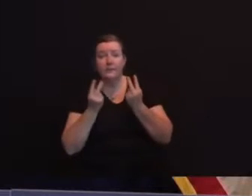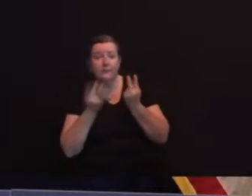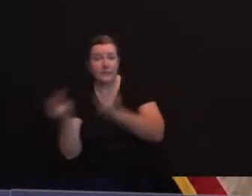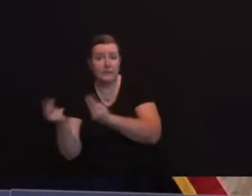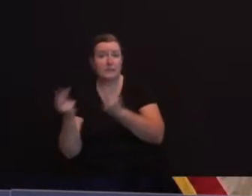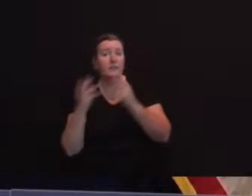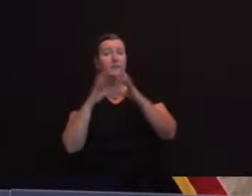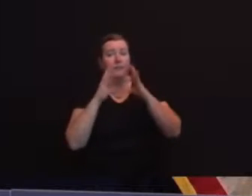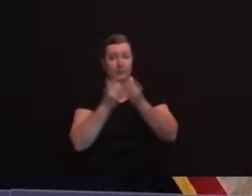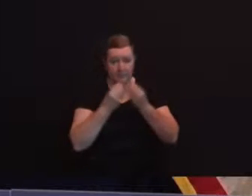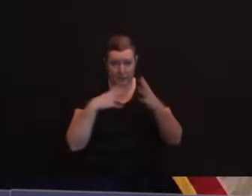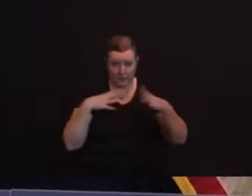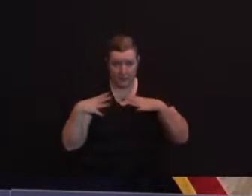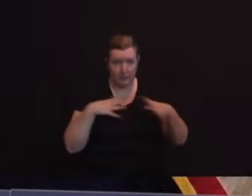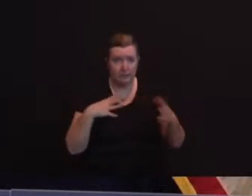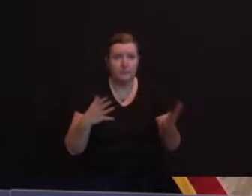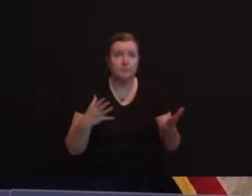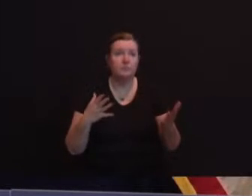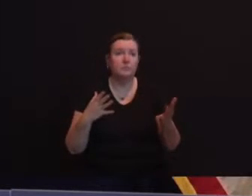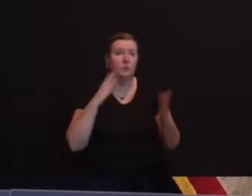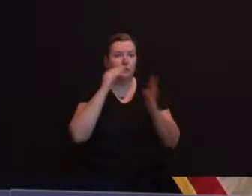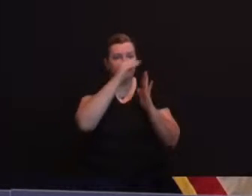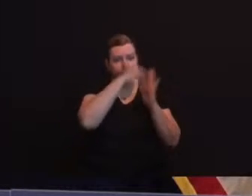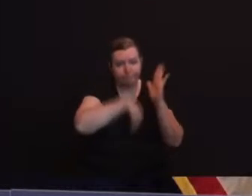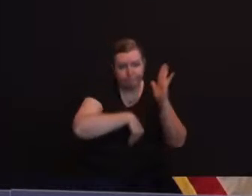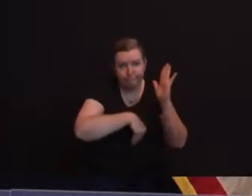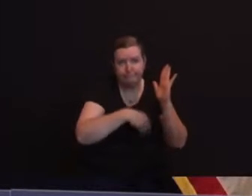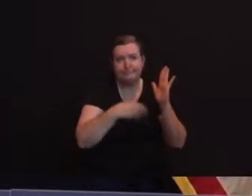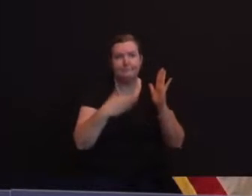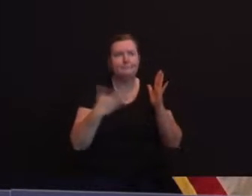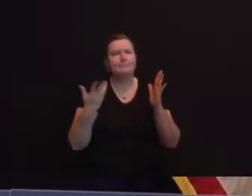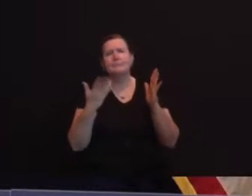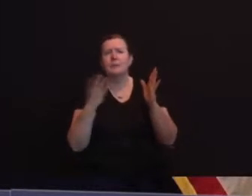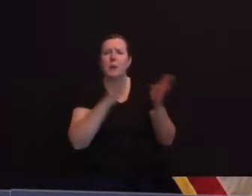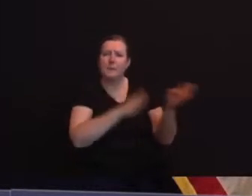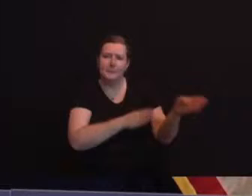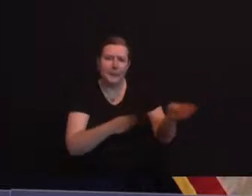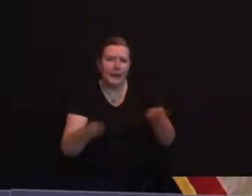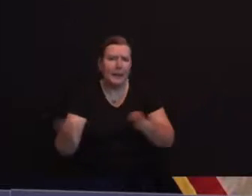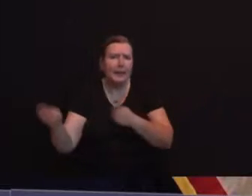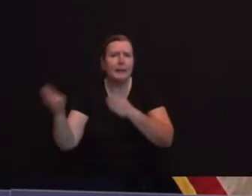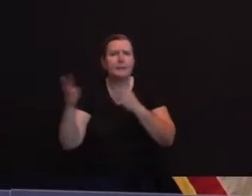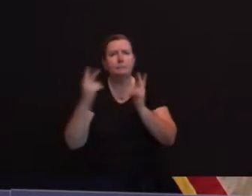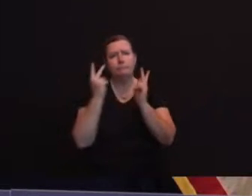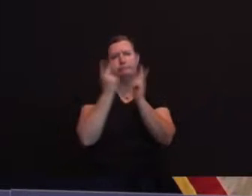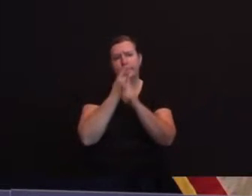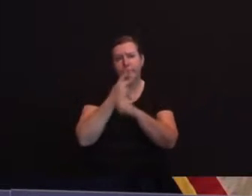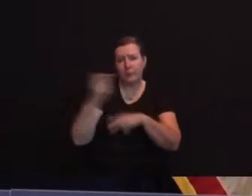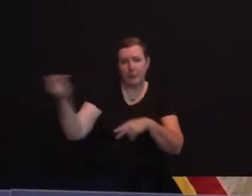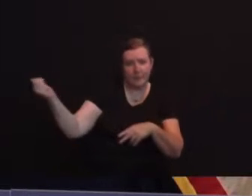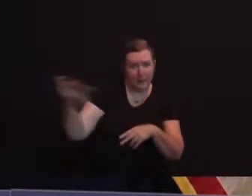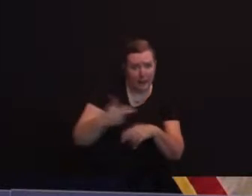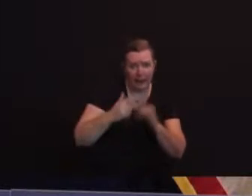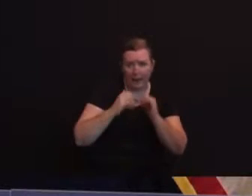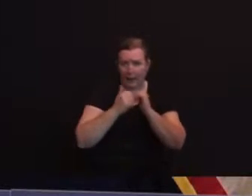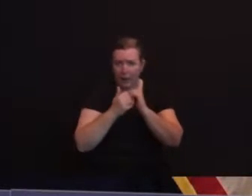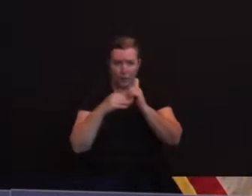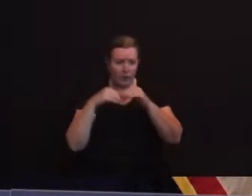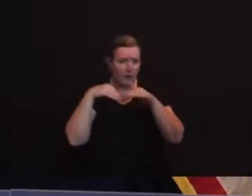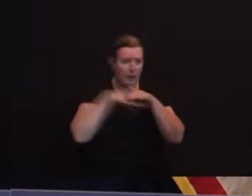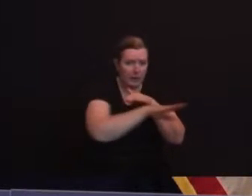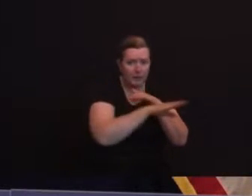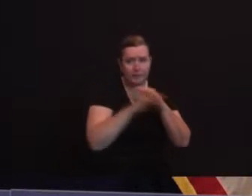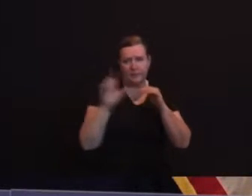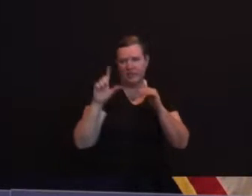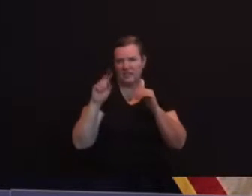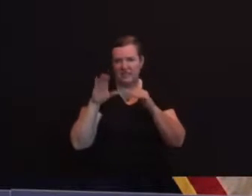of individuals the facility can quarantine on their return. Reservations and any changes to reservations must